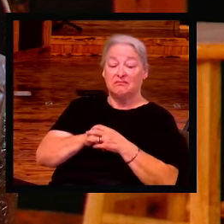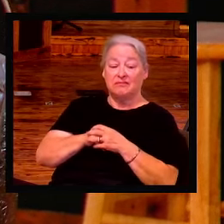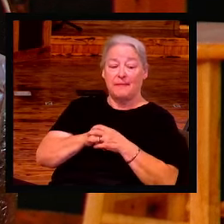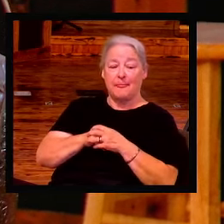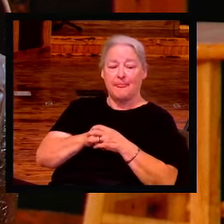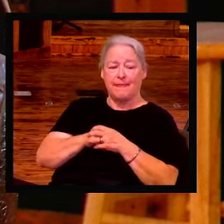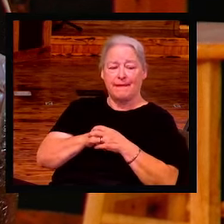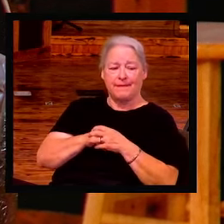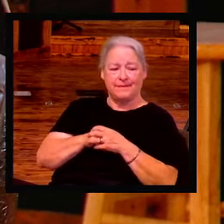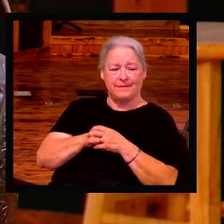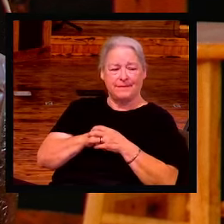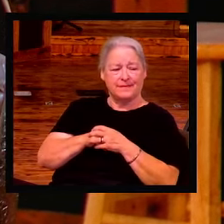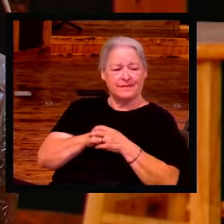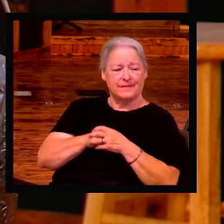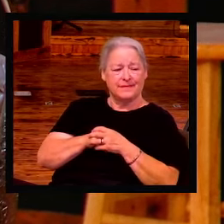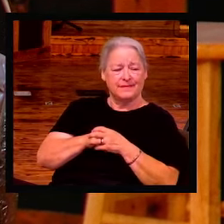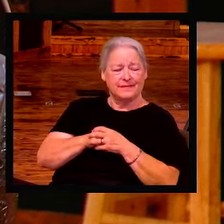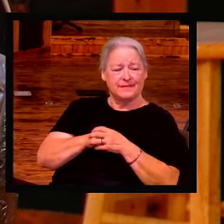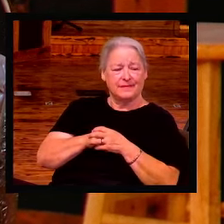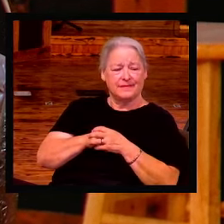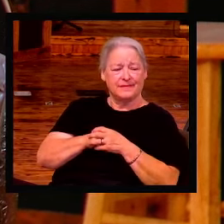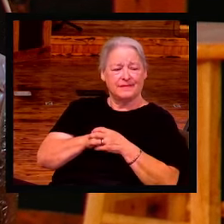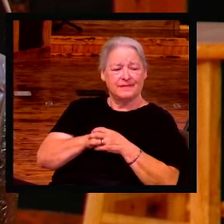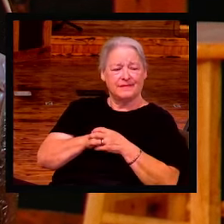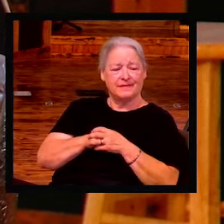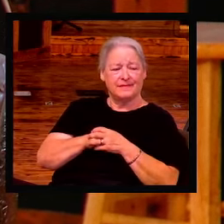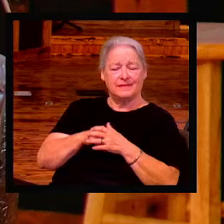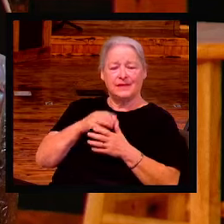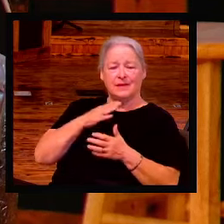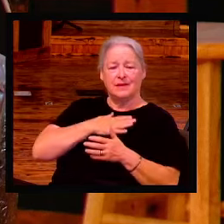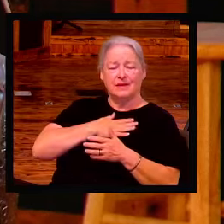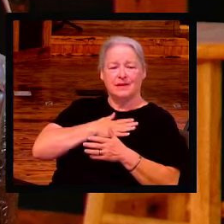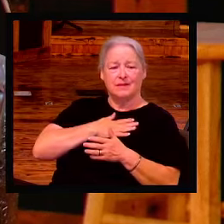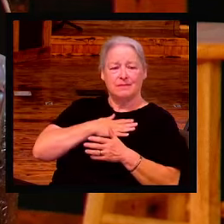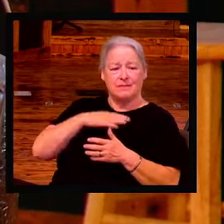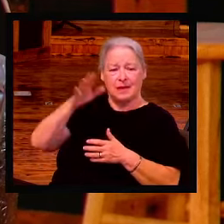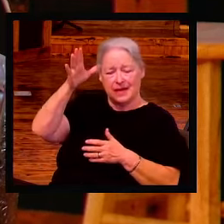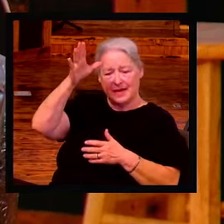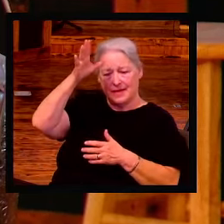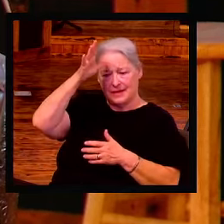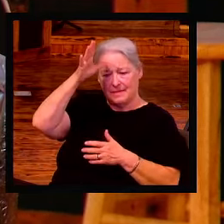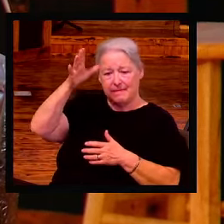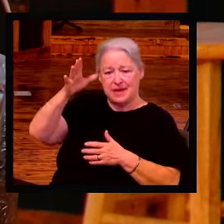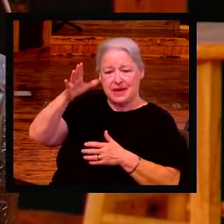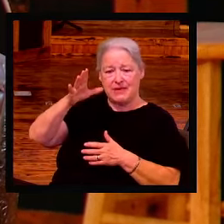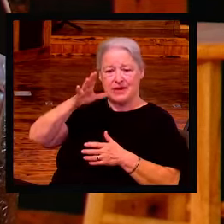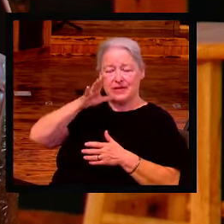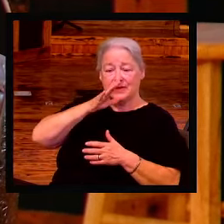said this last service, my parents don't even know what I did.